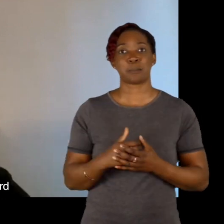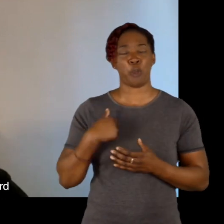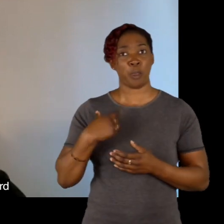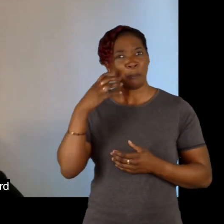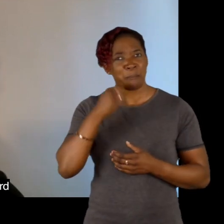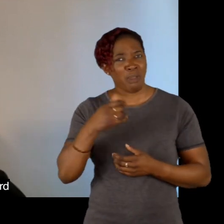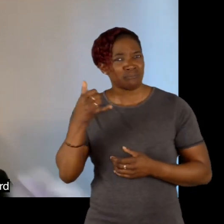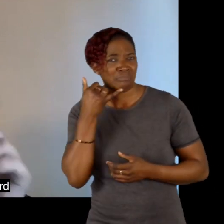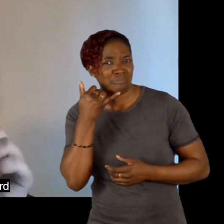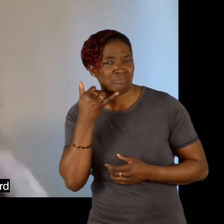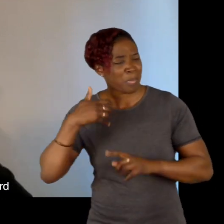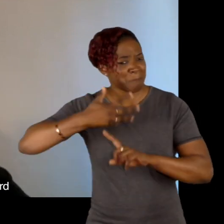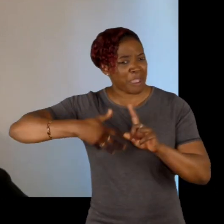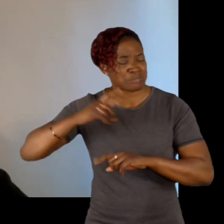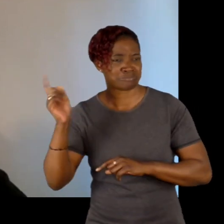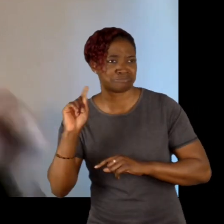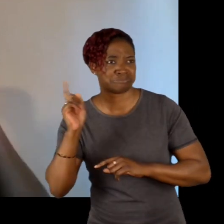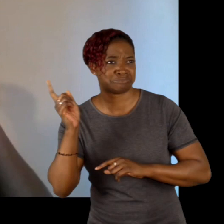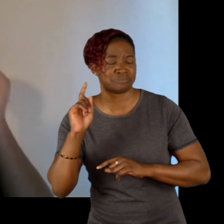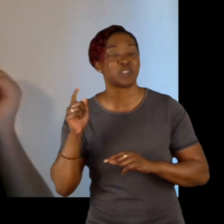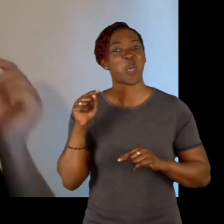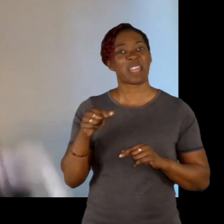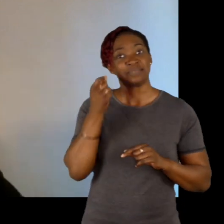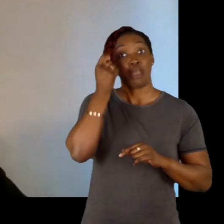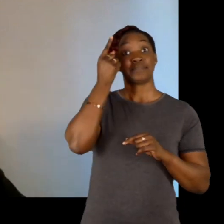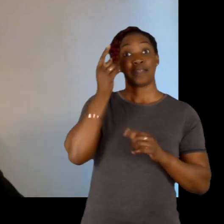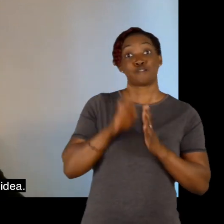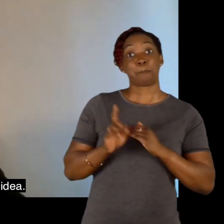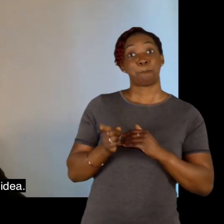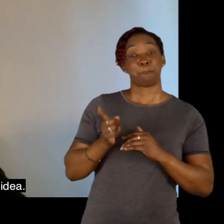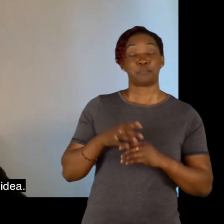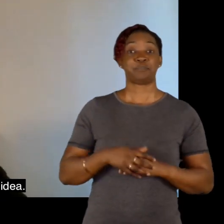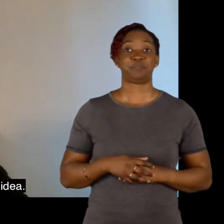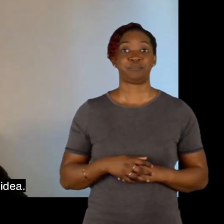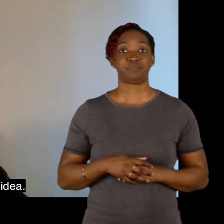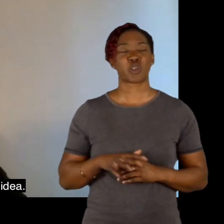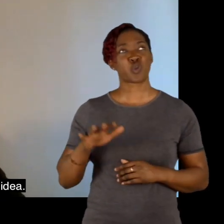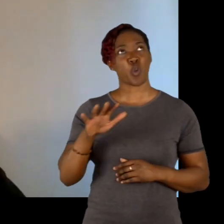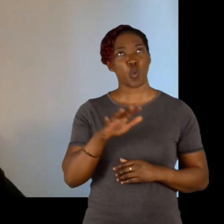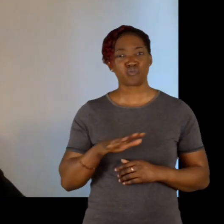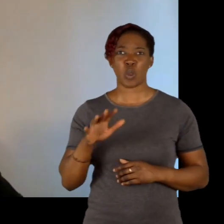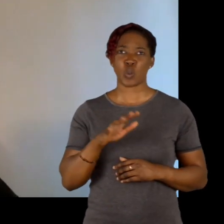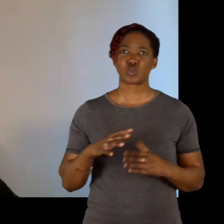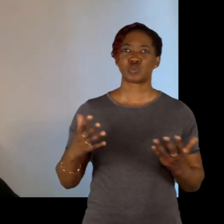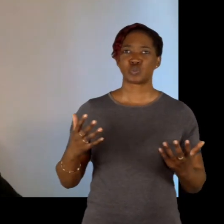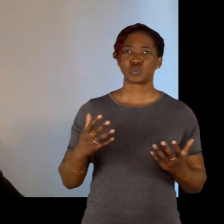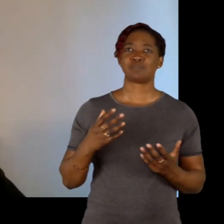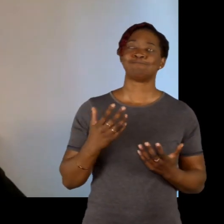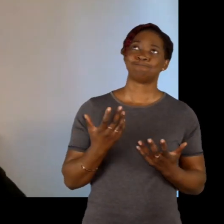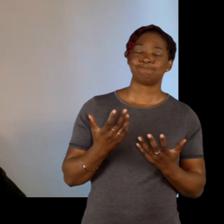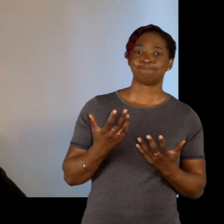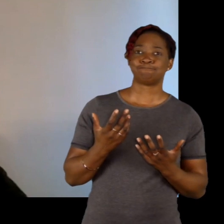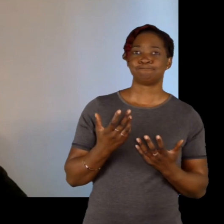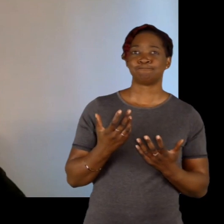never heard a scream, but you heard some like suspicious things just in the background, and that's kind of where I got the idea. But the clip you're about to